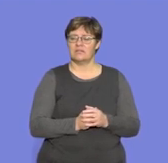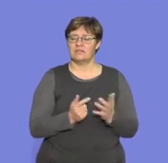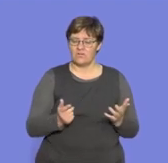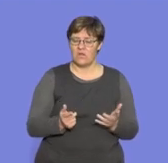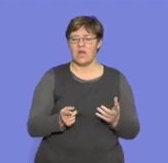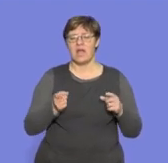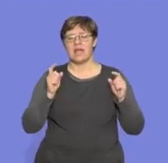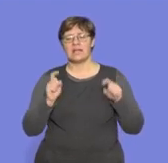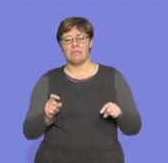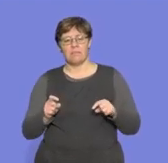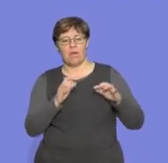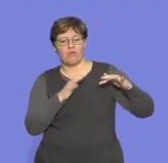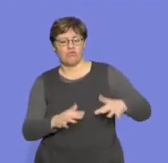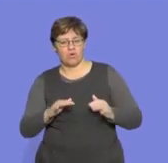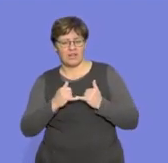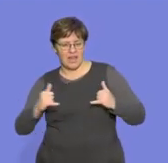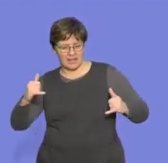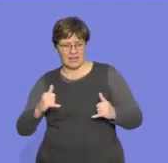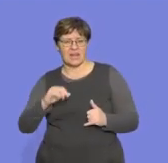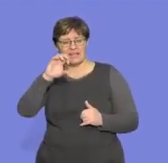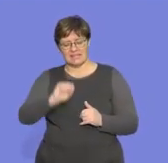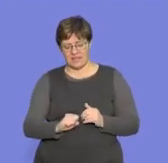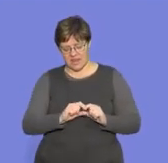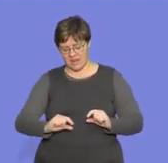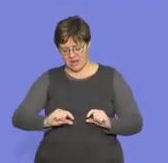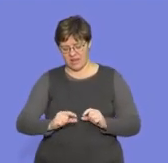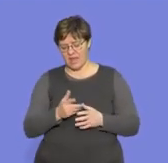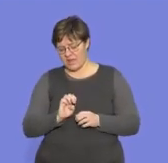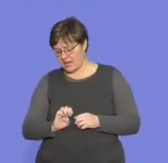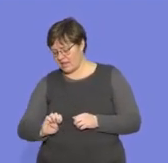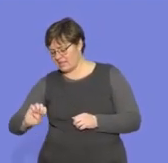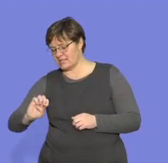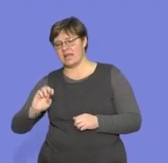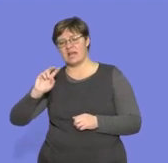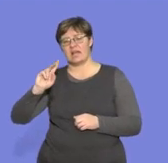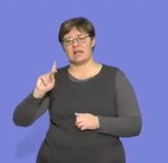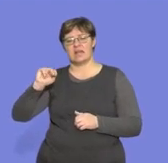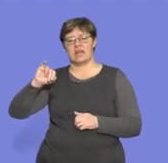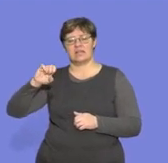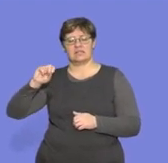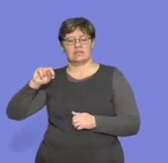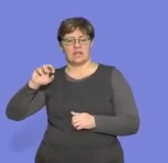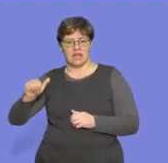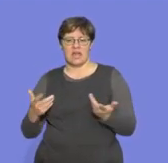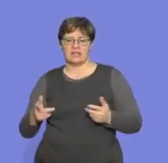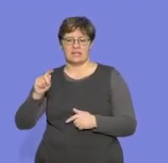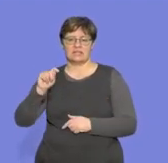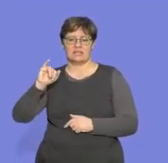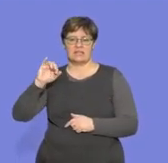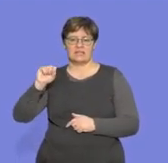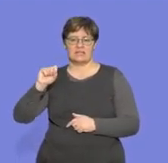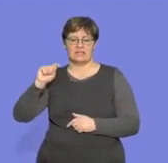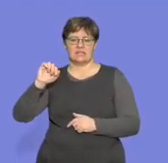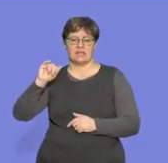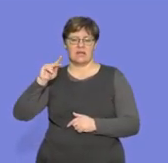southern Cape coast, coast as well as line along the southern Naisna coast, as and well as Titicaca. along Naisna And they have rainfall throughout the year, mainly winter.